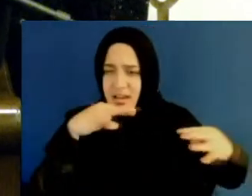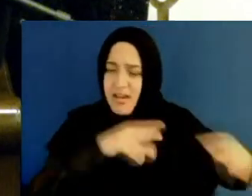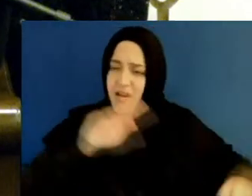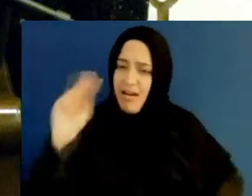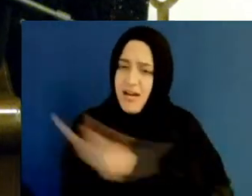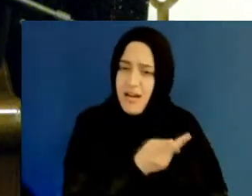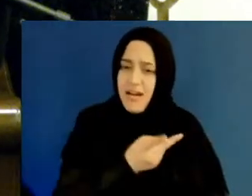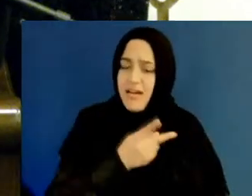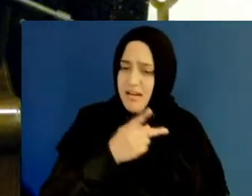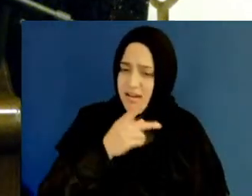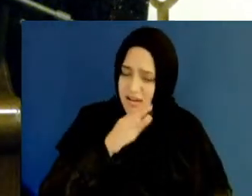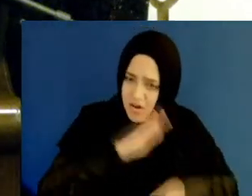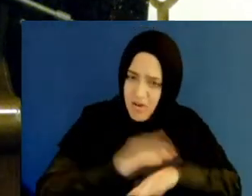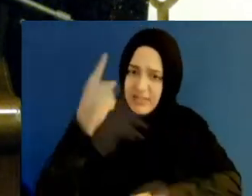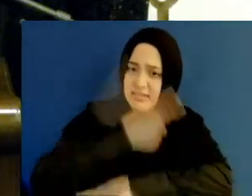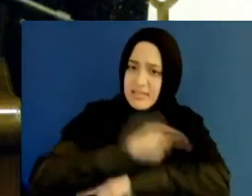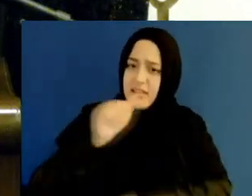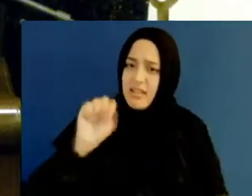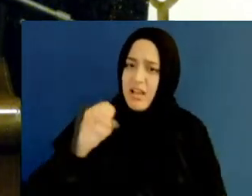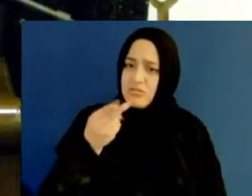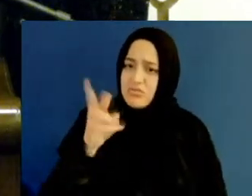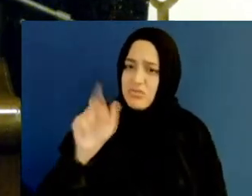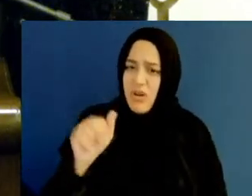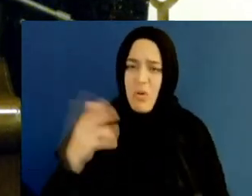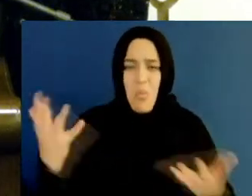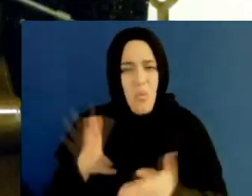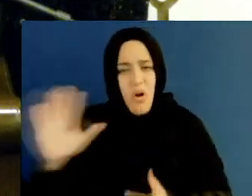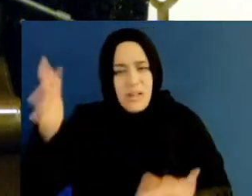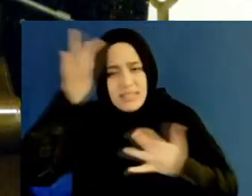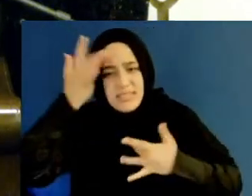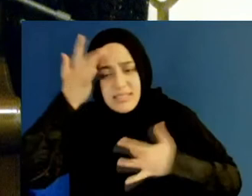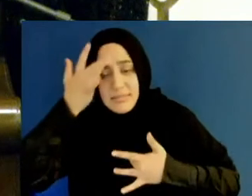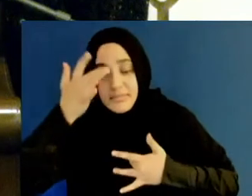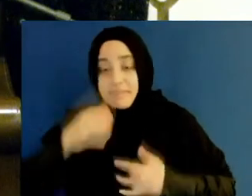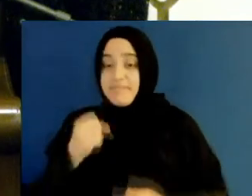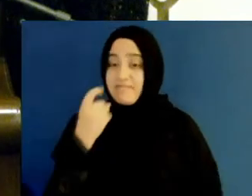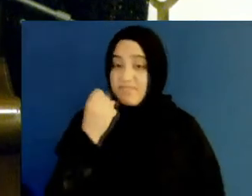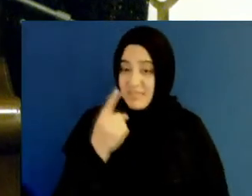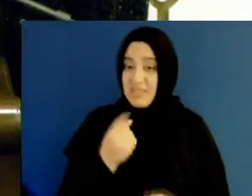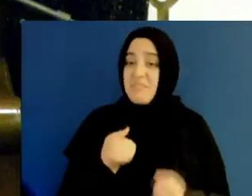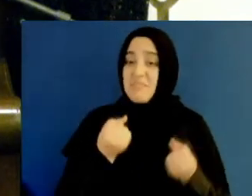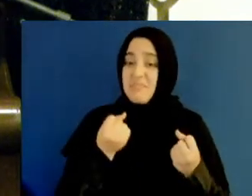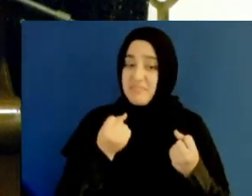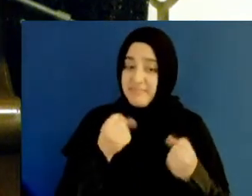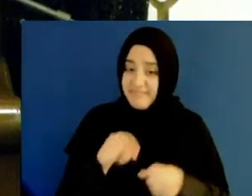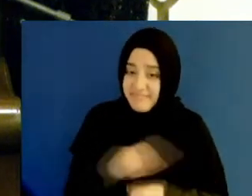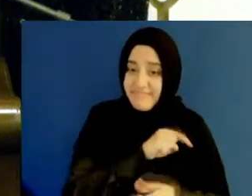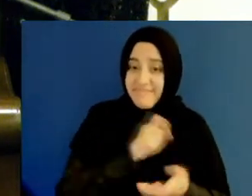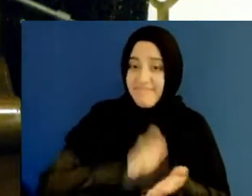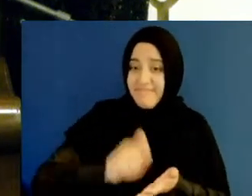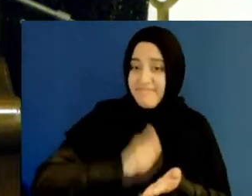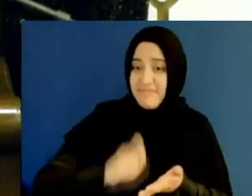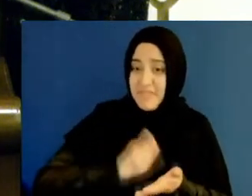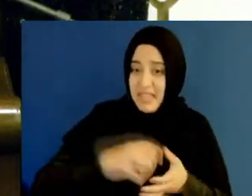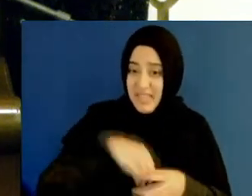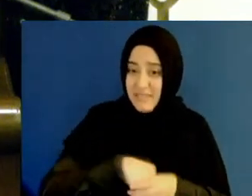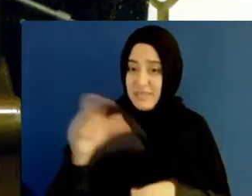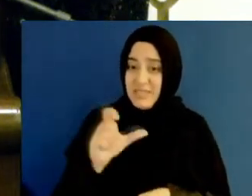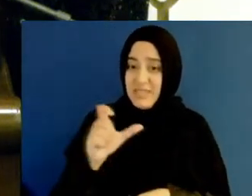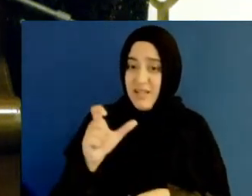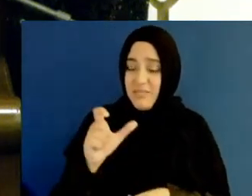Ashura in jihad, some of the reasons that are written in the books of history, personally, I don't see them as